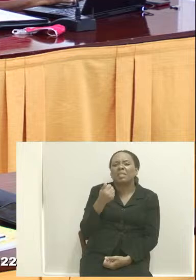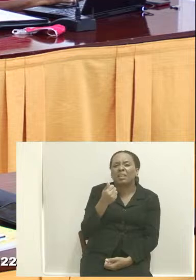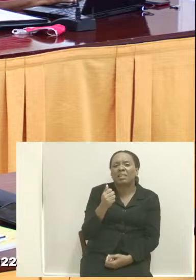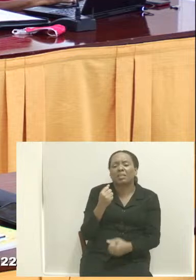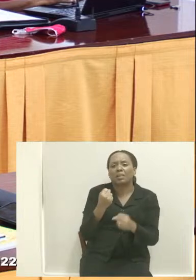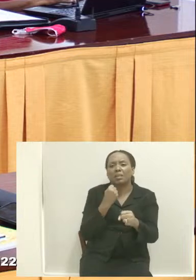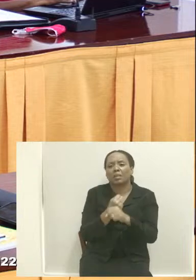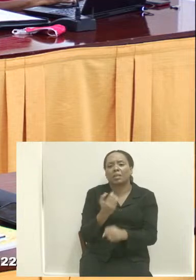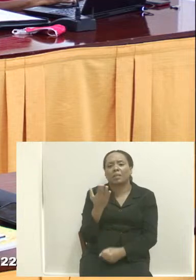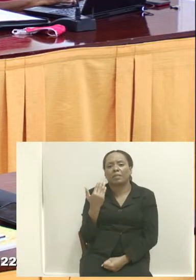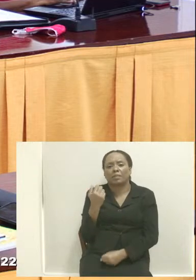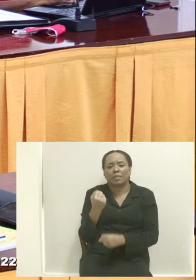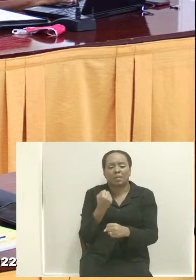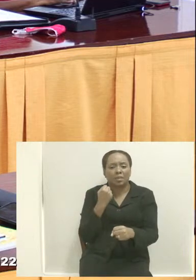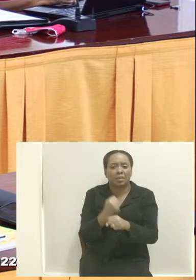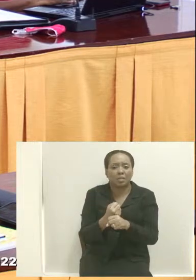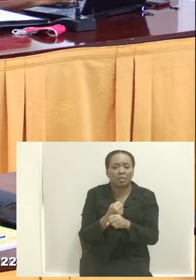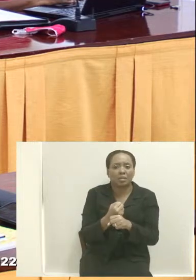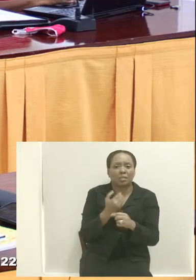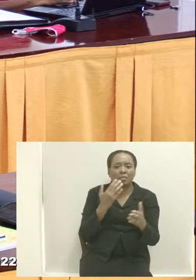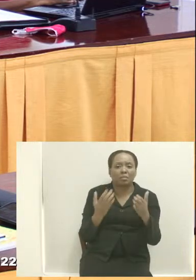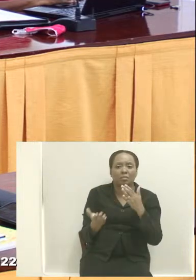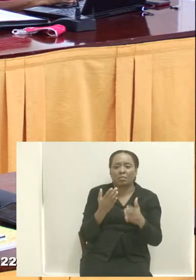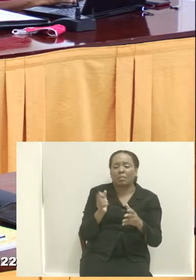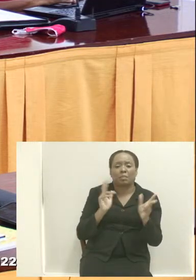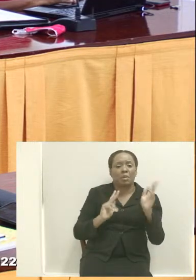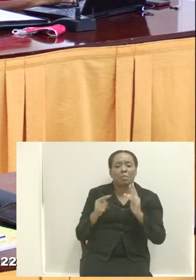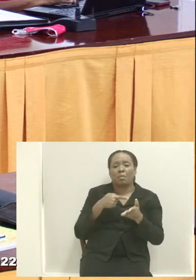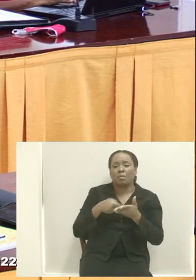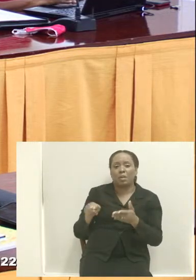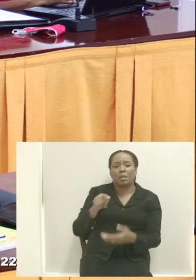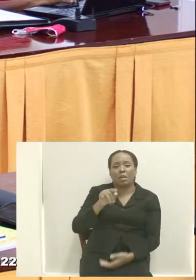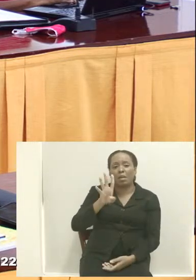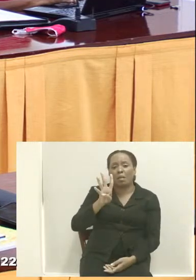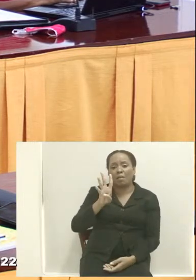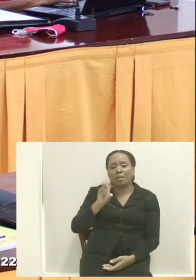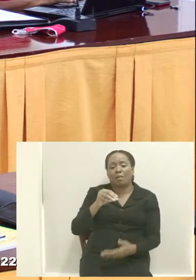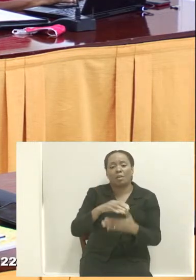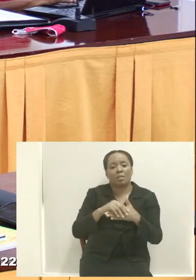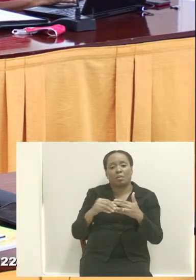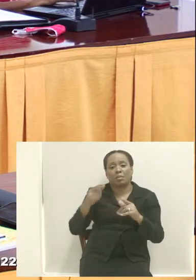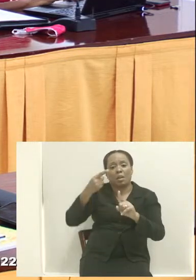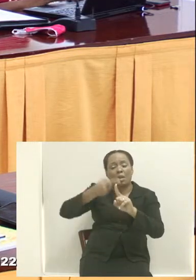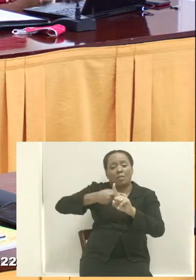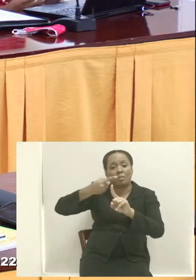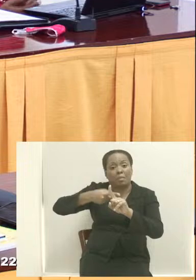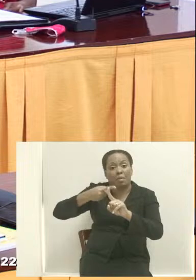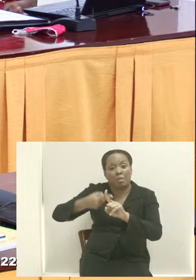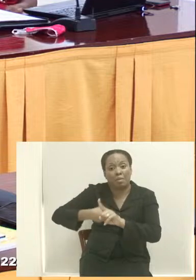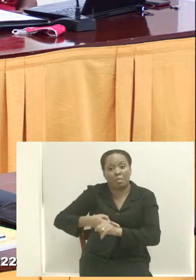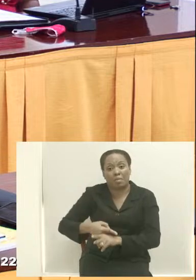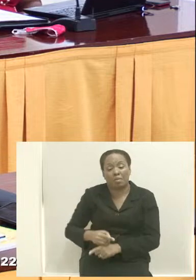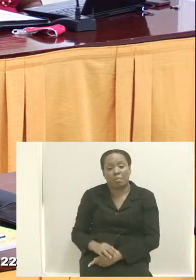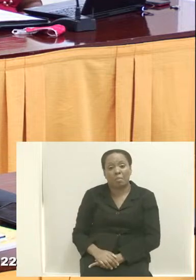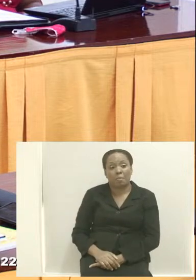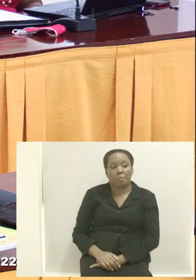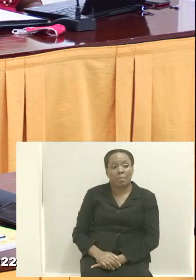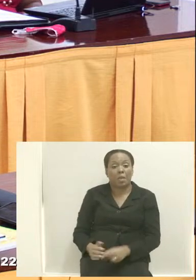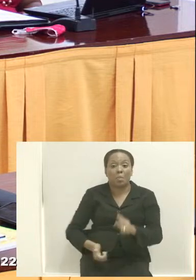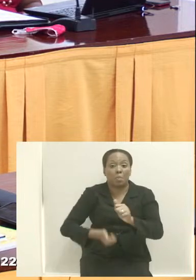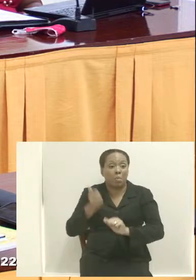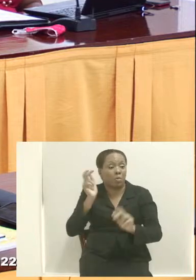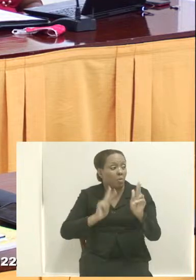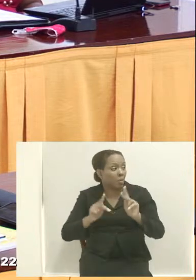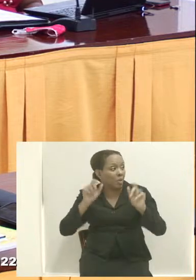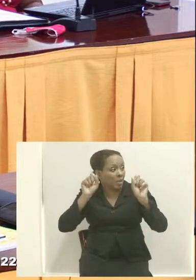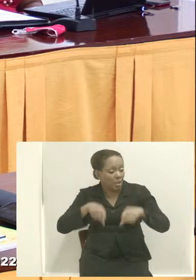month, which makes it eminently affordable for most people who will then become independent in